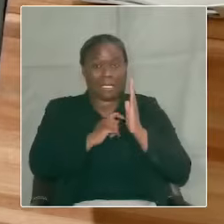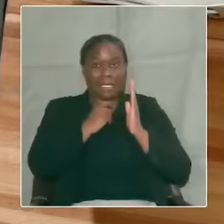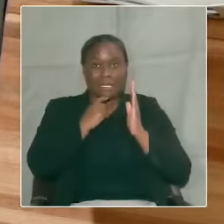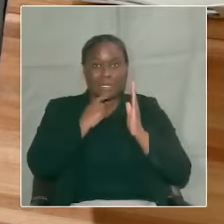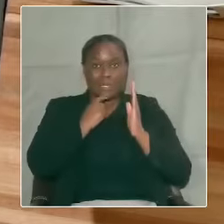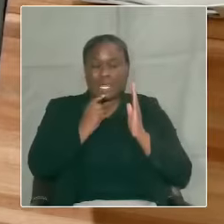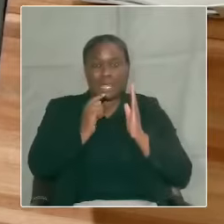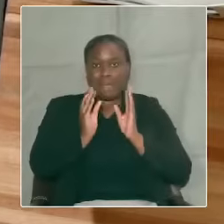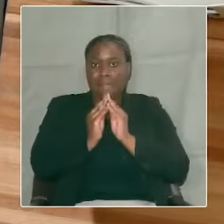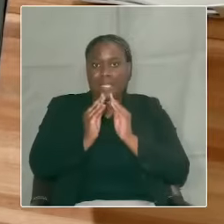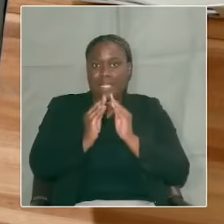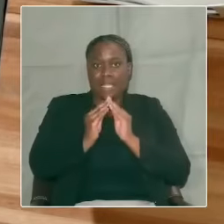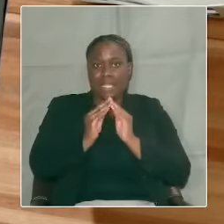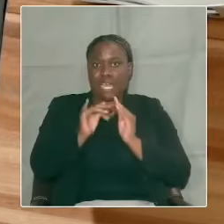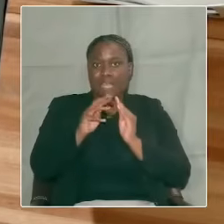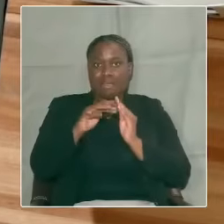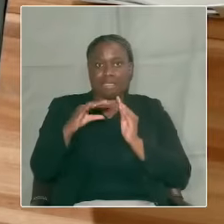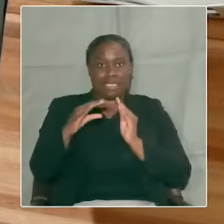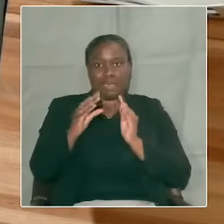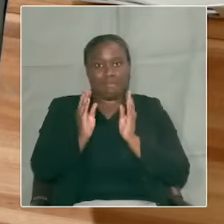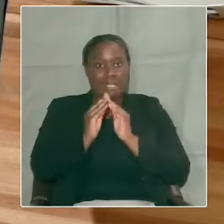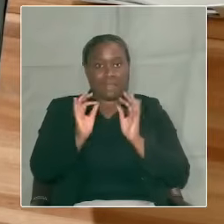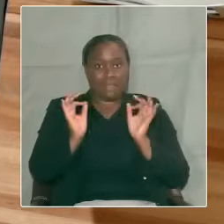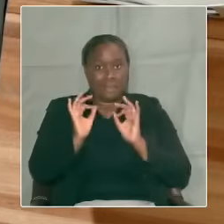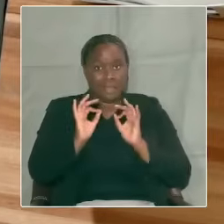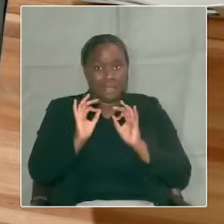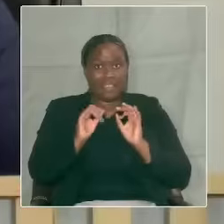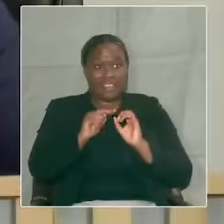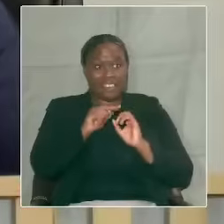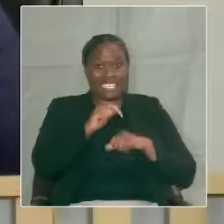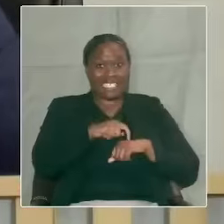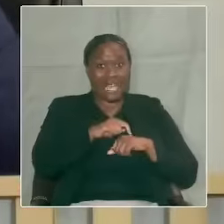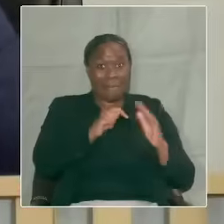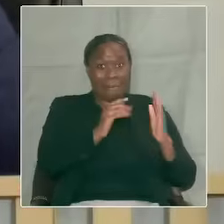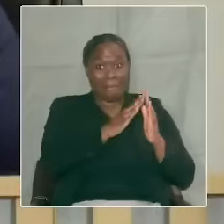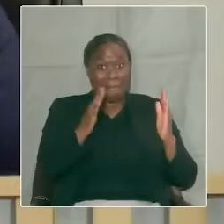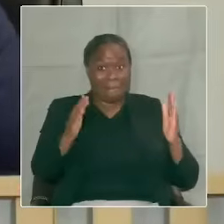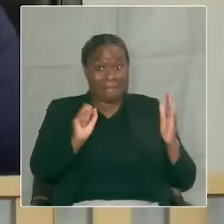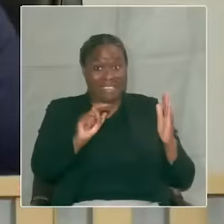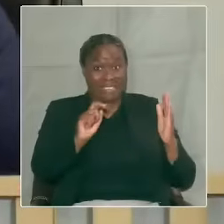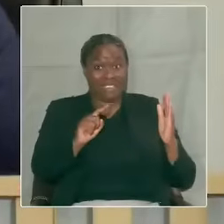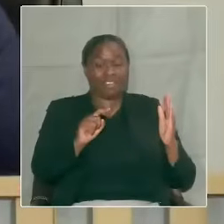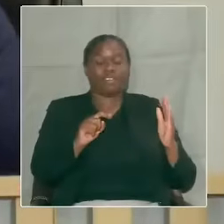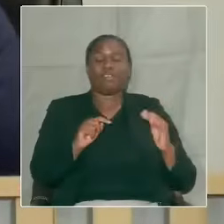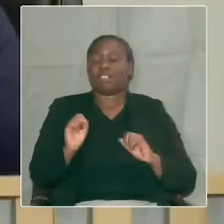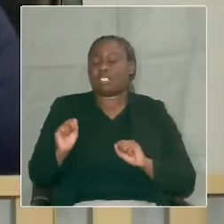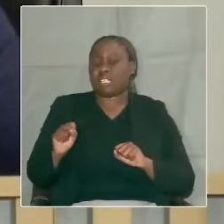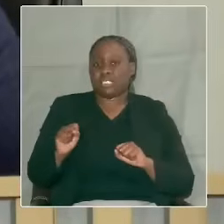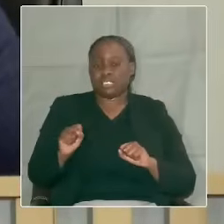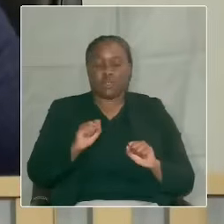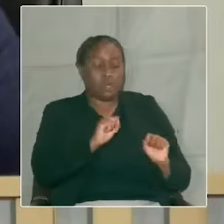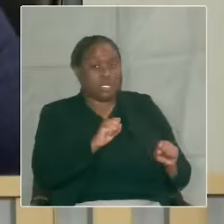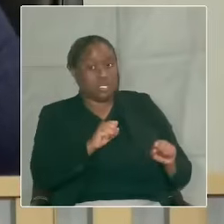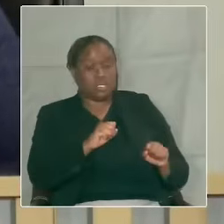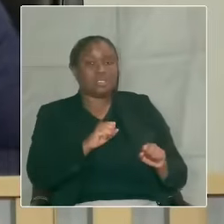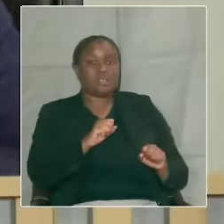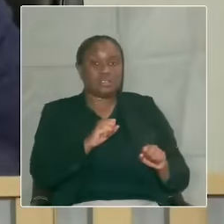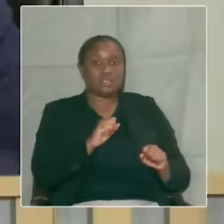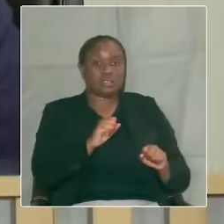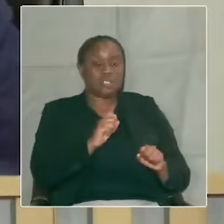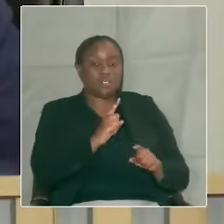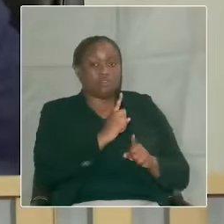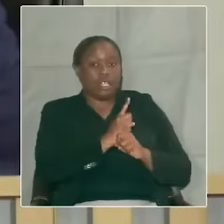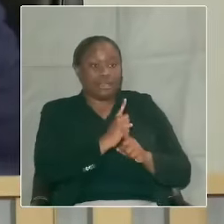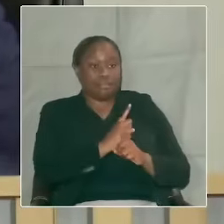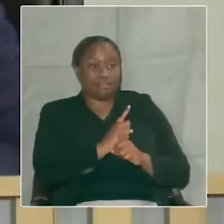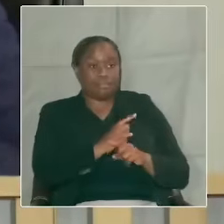further IMC meetings? Yeah, that is correct, Commissioner. Since that was